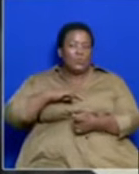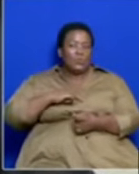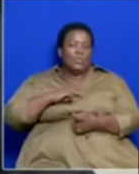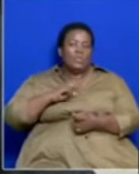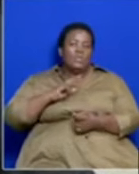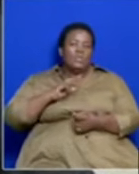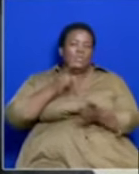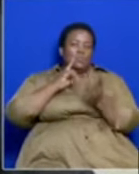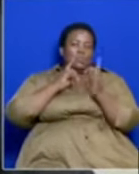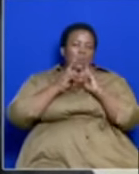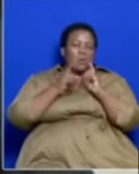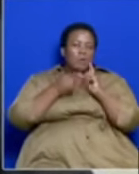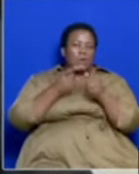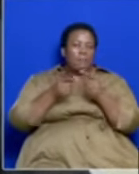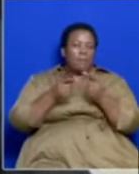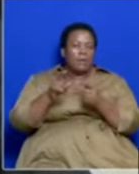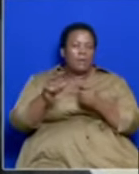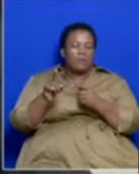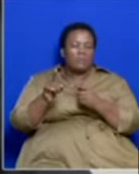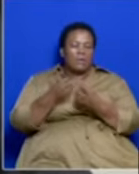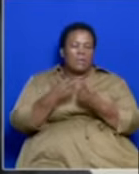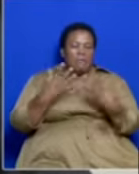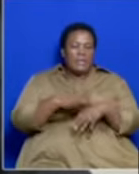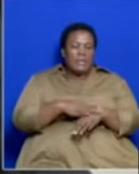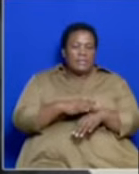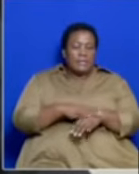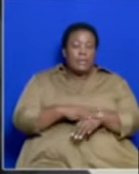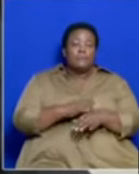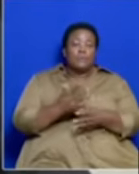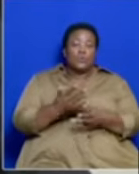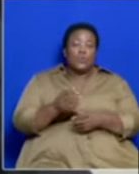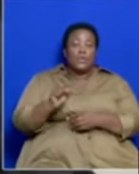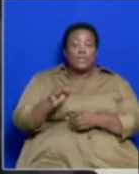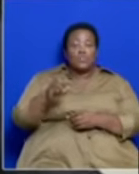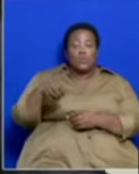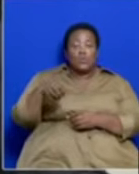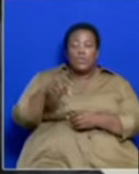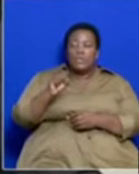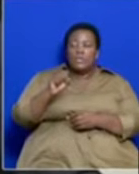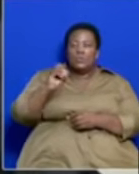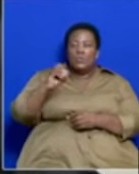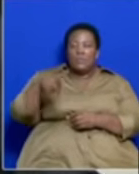The standard operating procedure of IPID